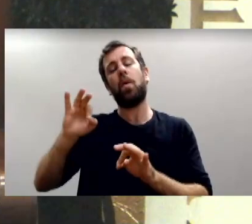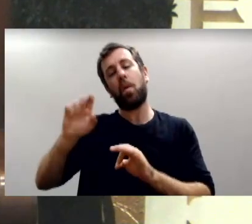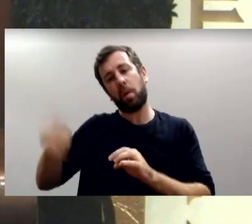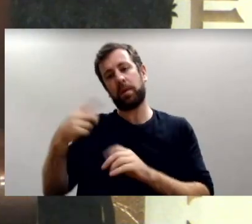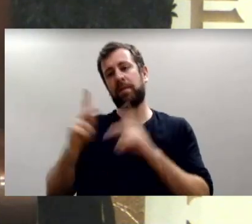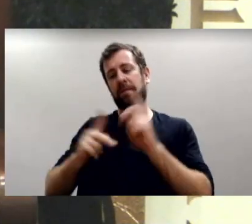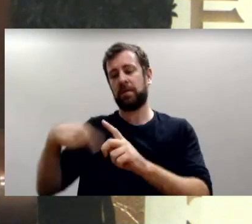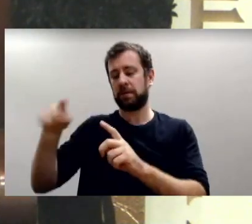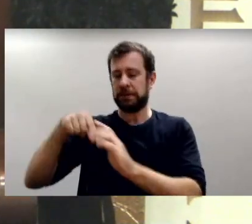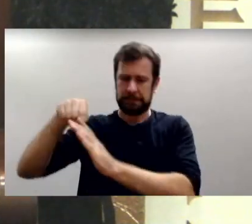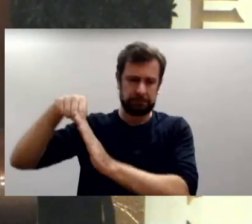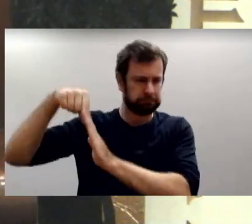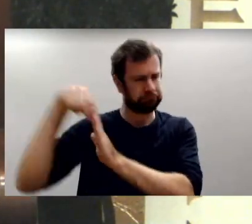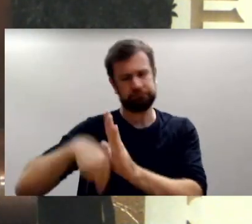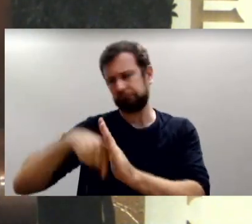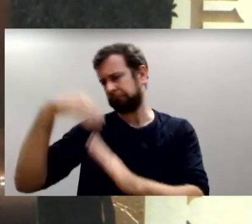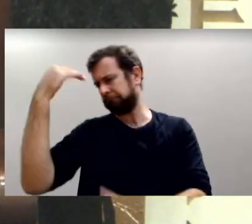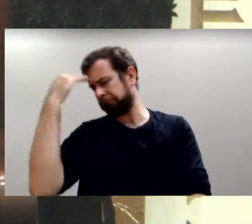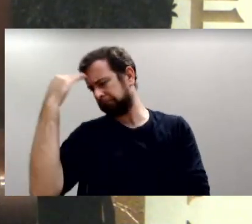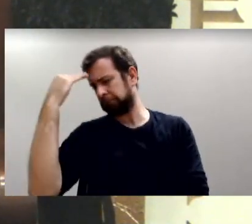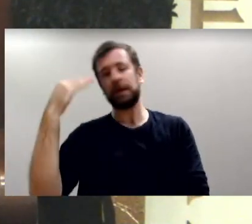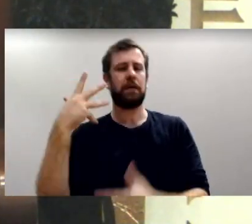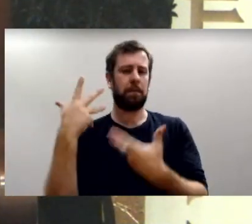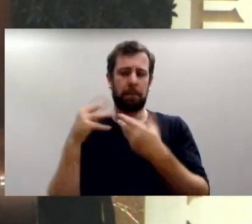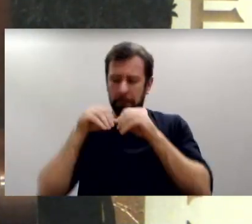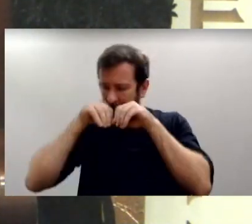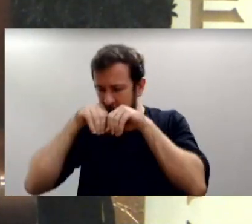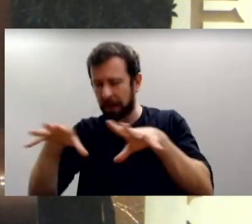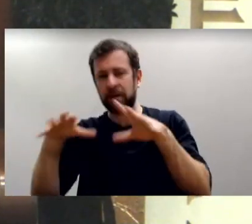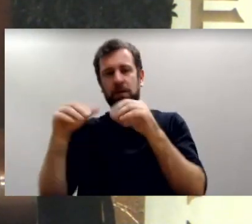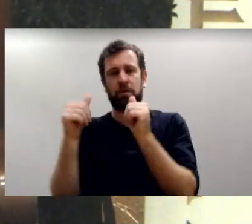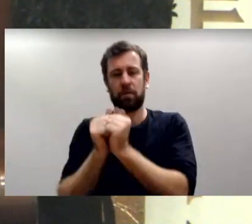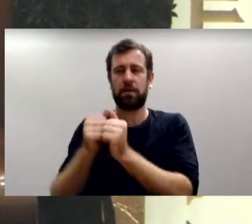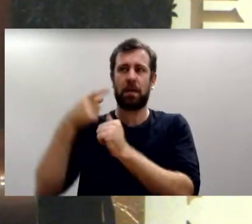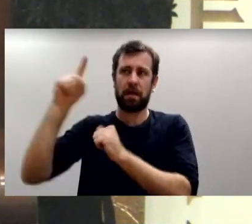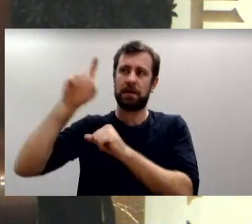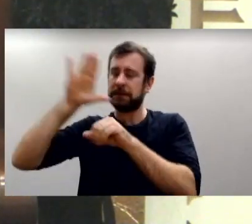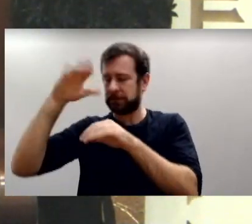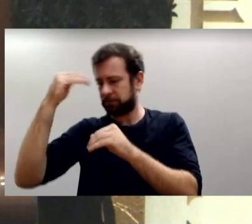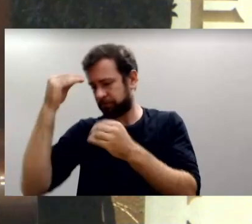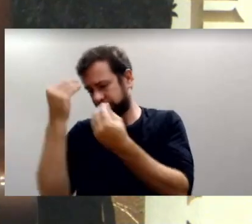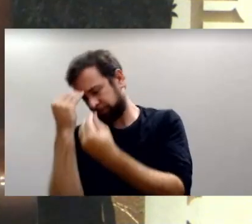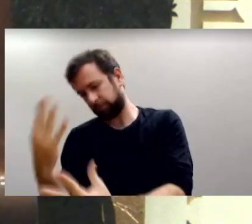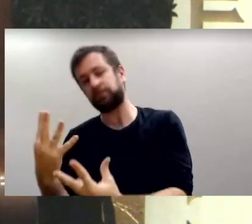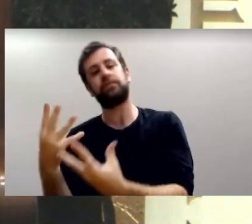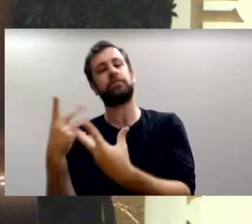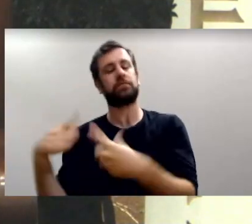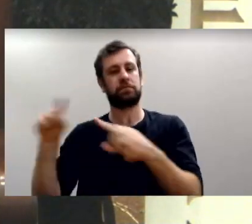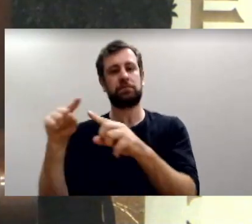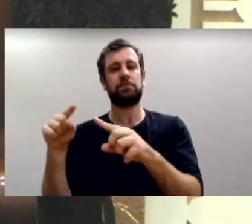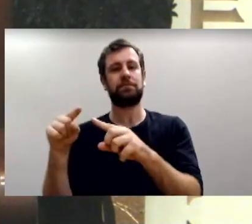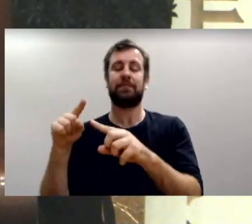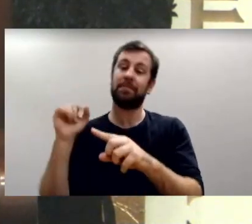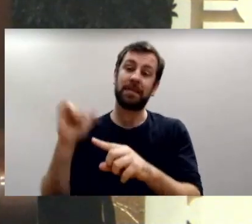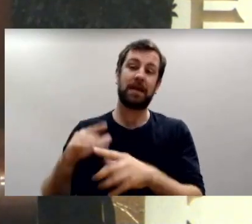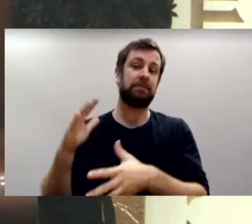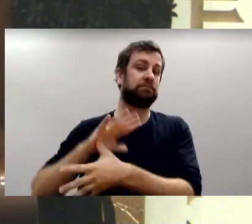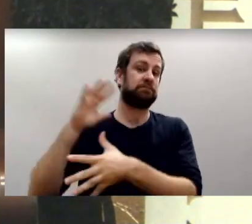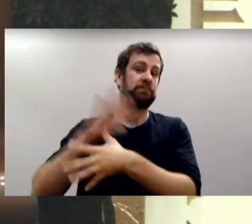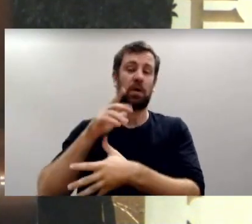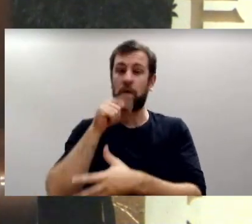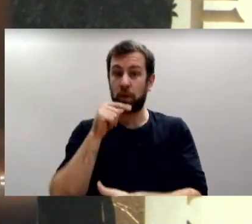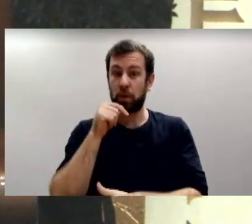in knowledge, those who have been blessed by Allah subhanahu wa ta'ala, and that can be at the top, no one